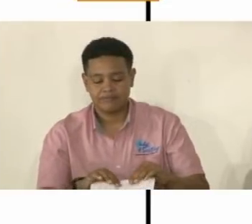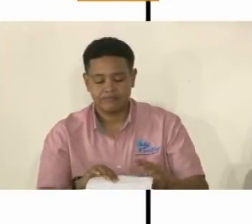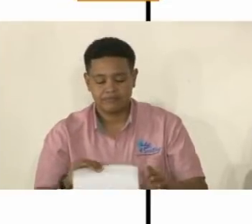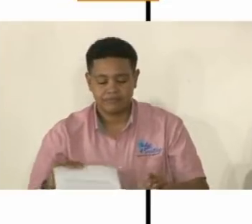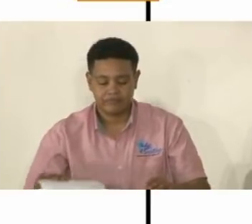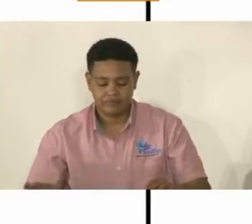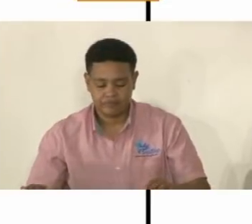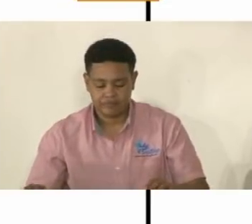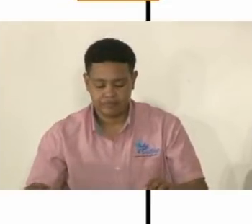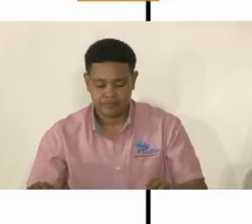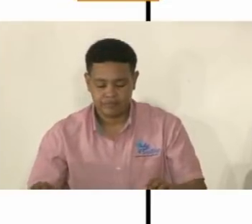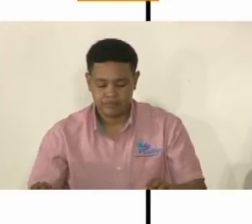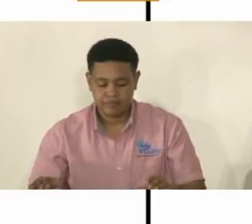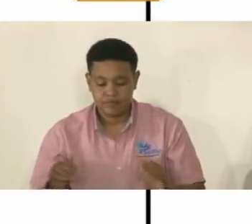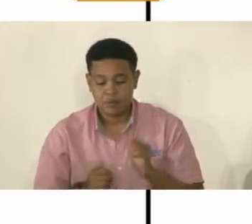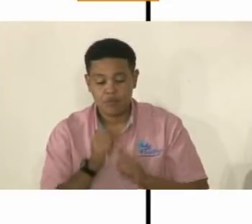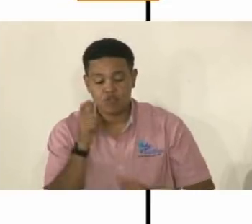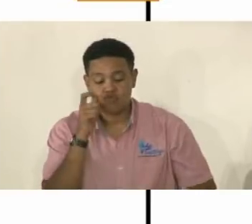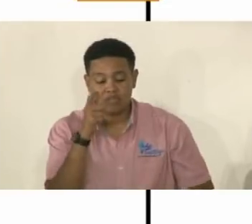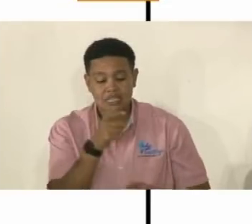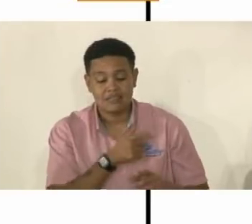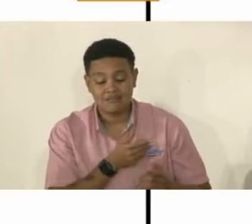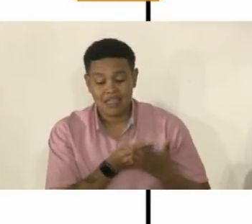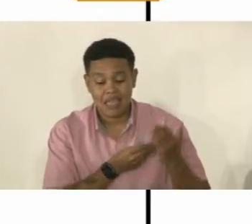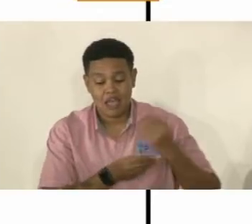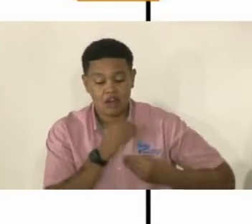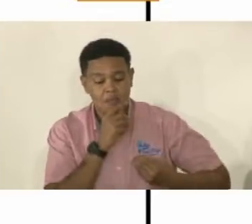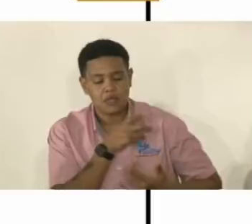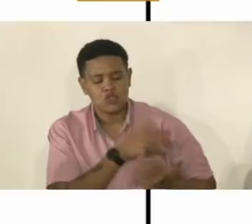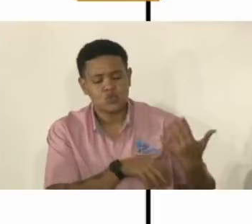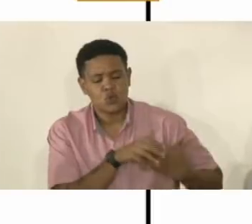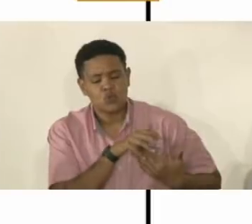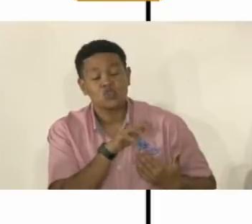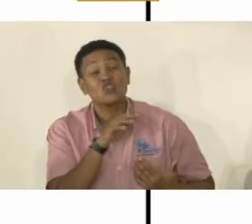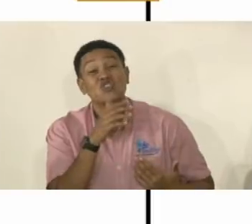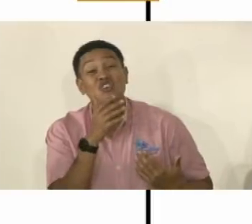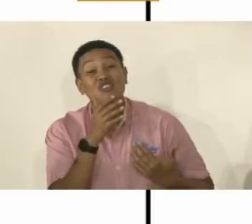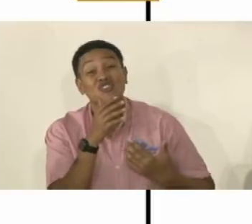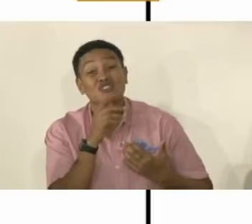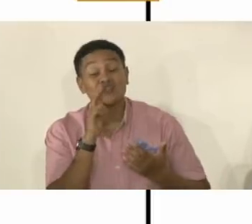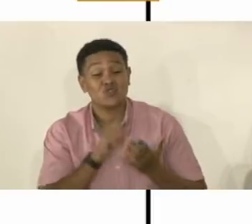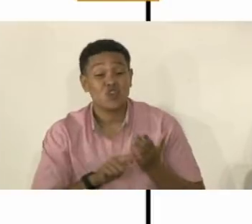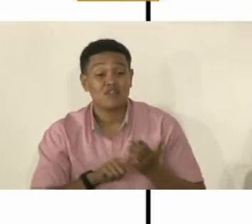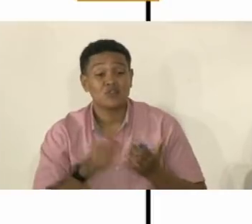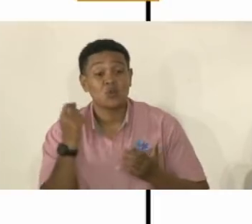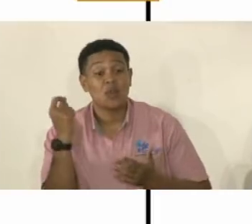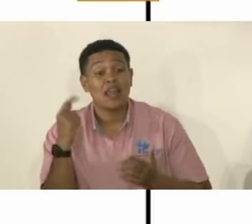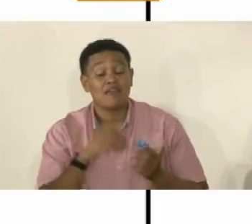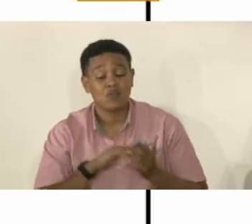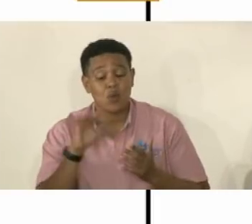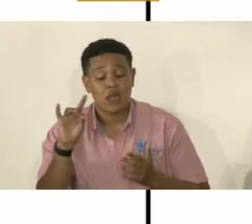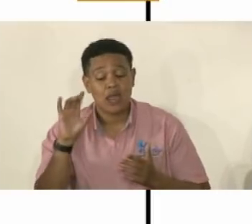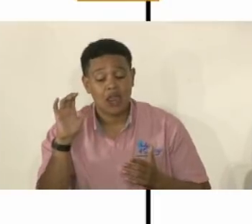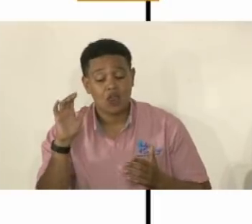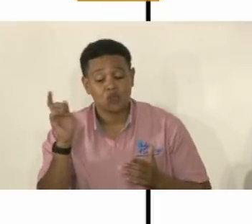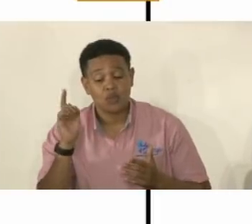Survey, shows that the number of police personnel at 11,800 is just about where it was in